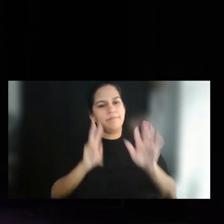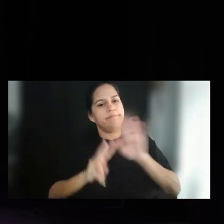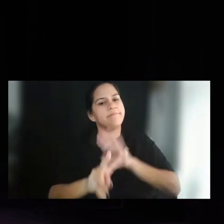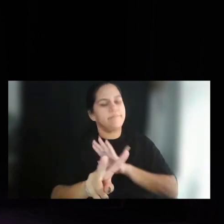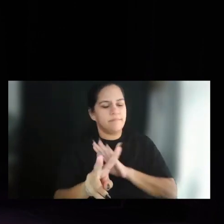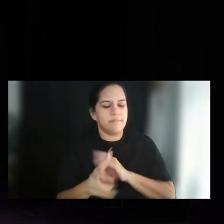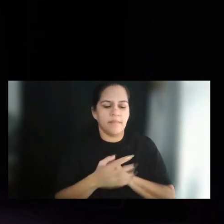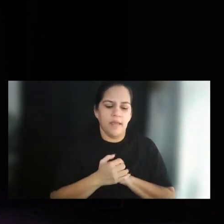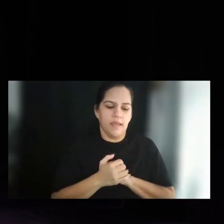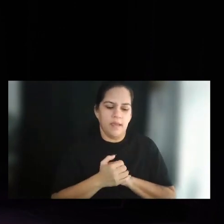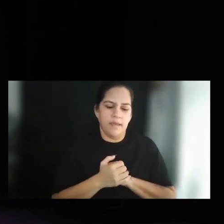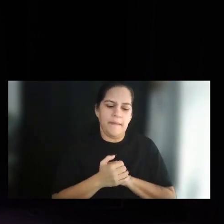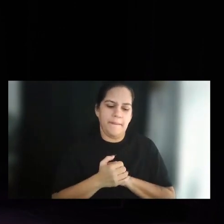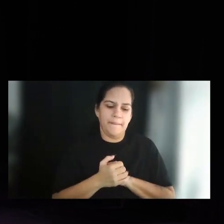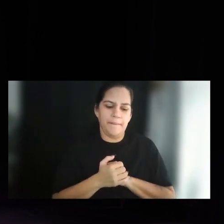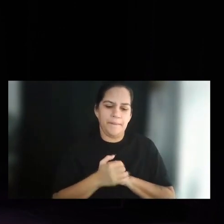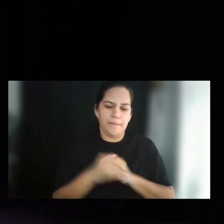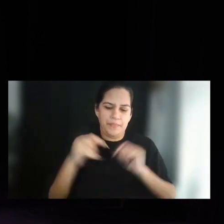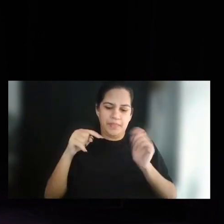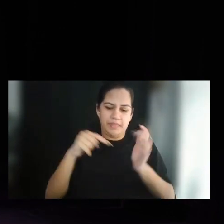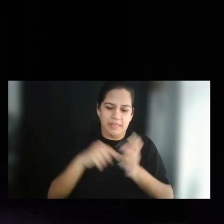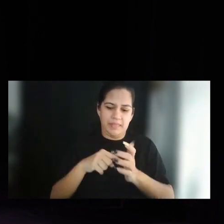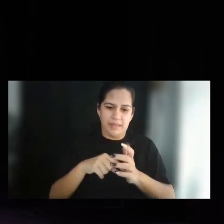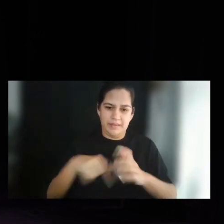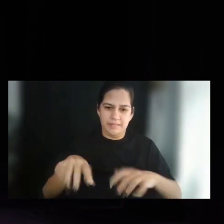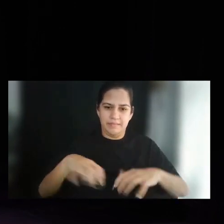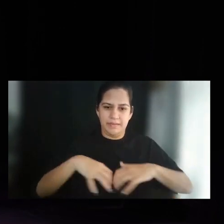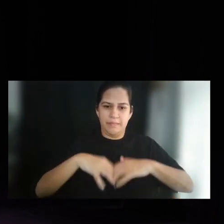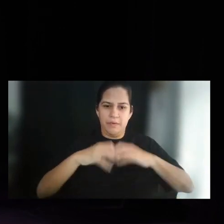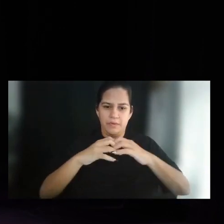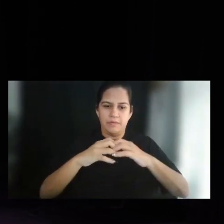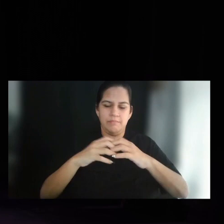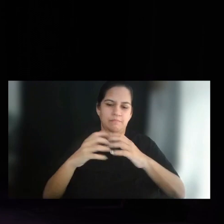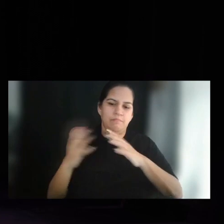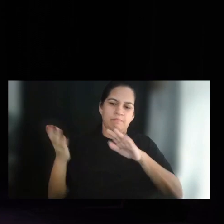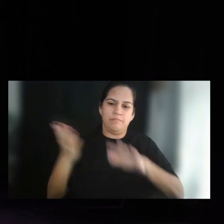This symposium is brought to you by HowlRound,